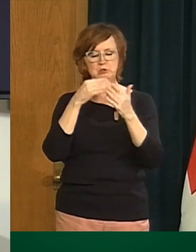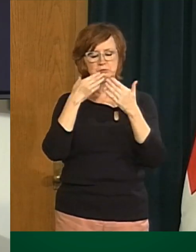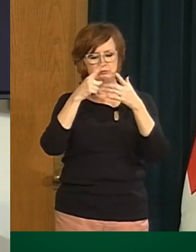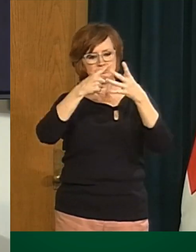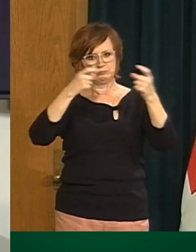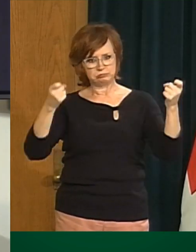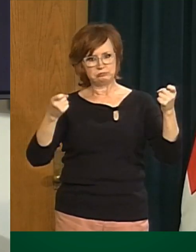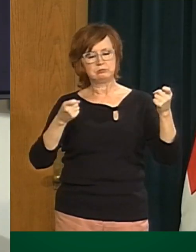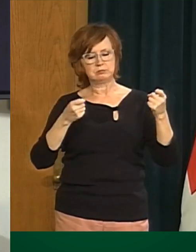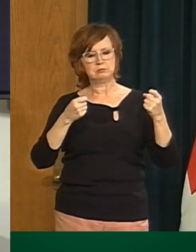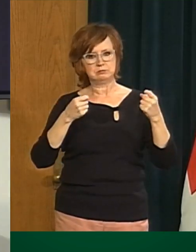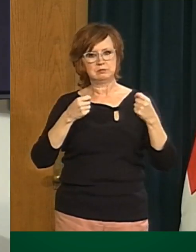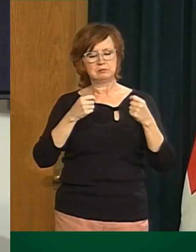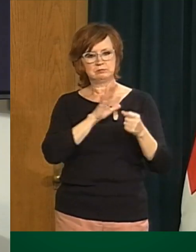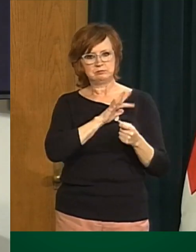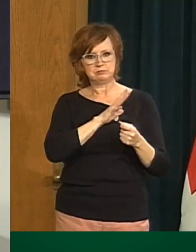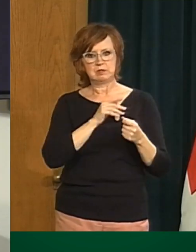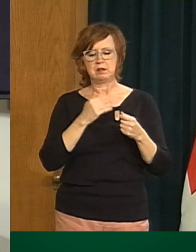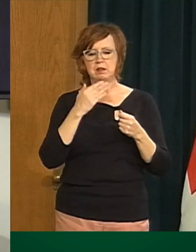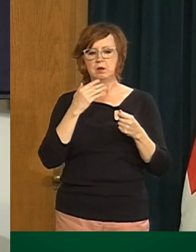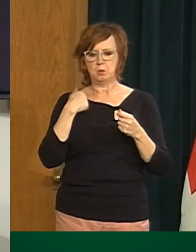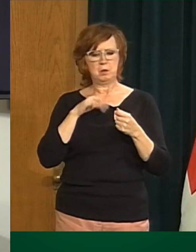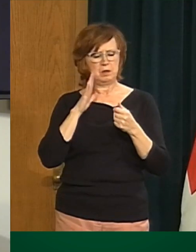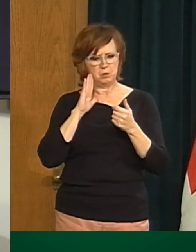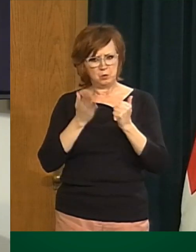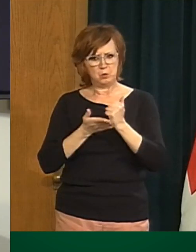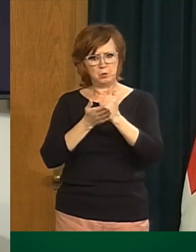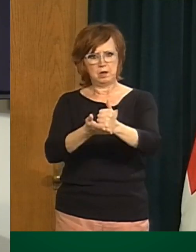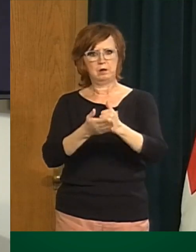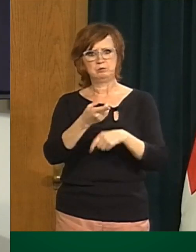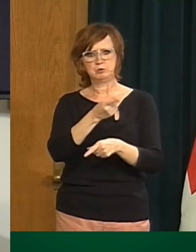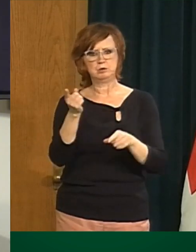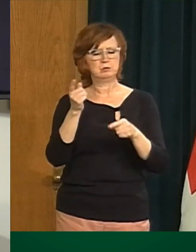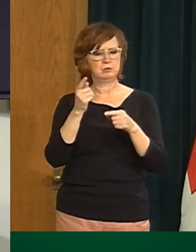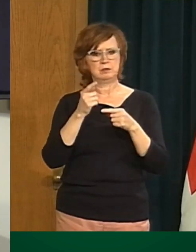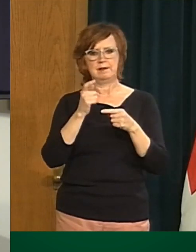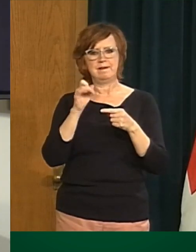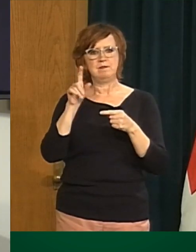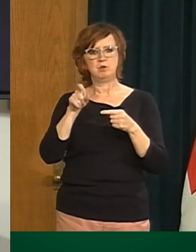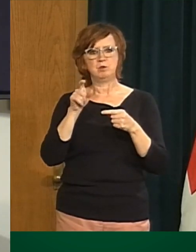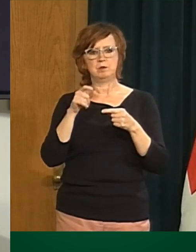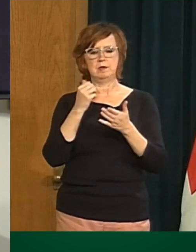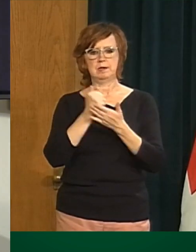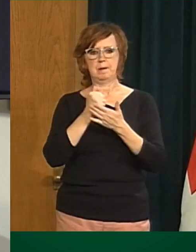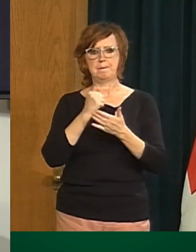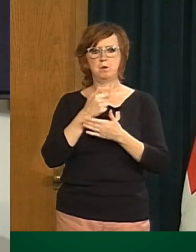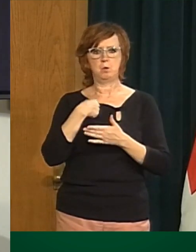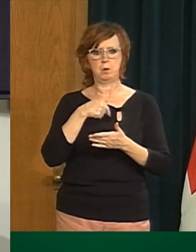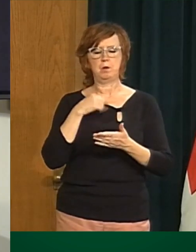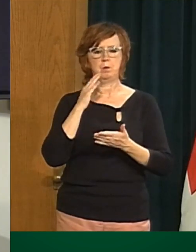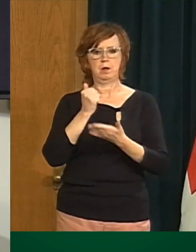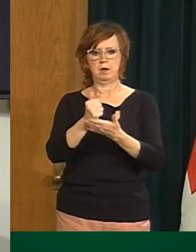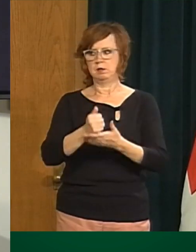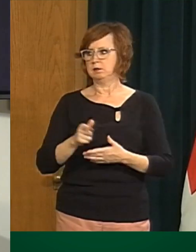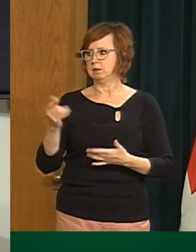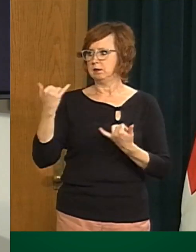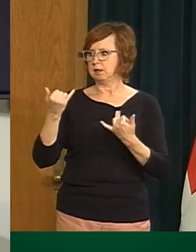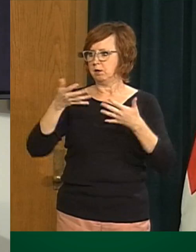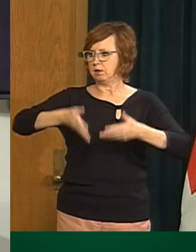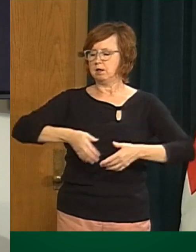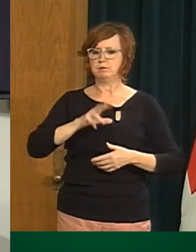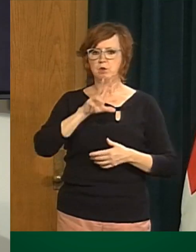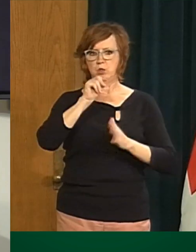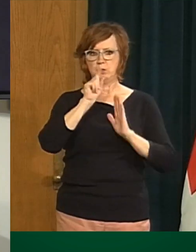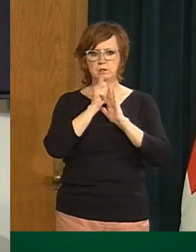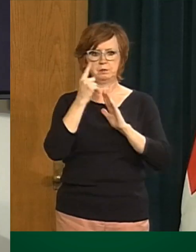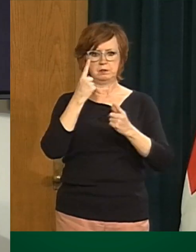ensure our health system is there for you regardless of the circumstances. Thank you. Thank you. We now have about half an hour for questions.